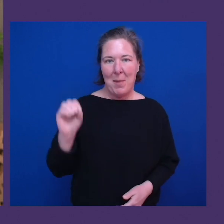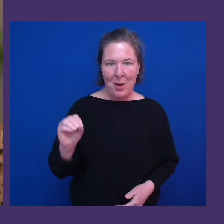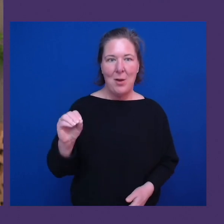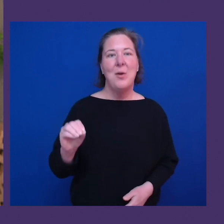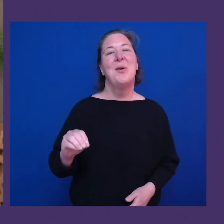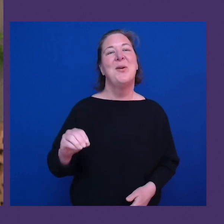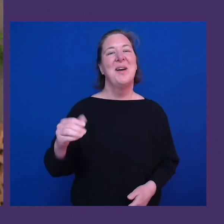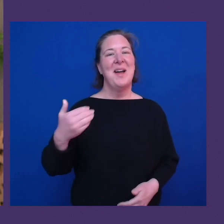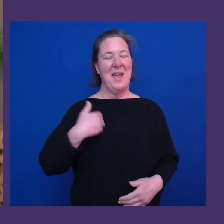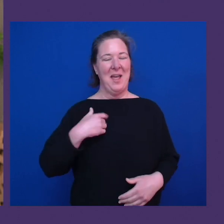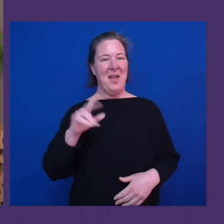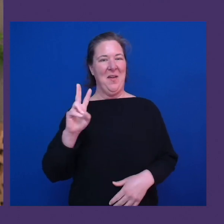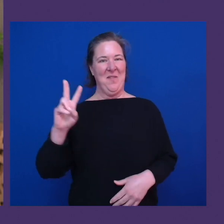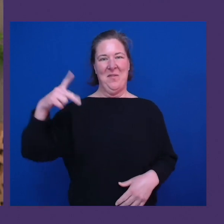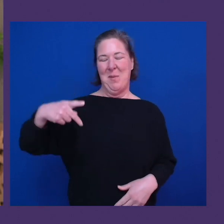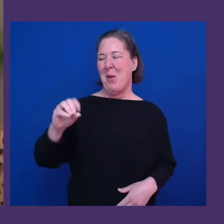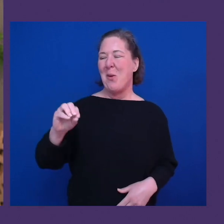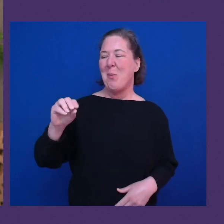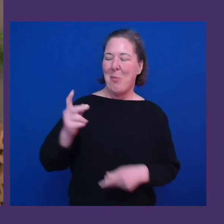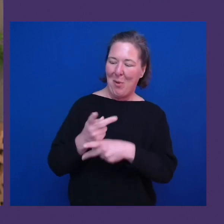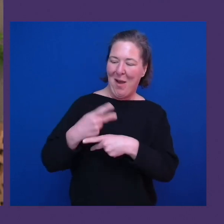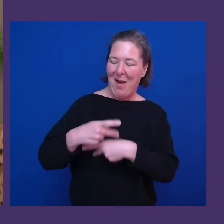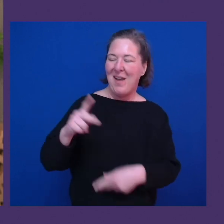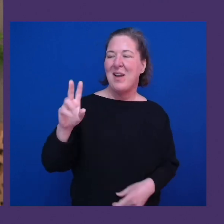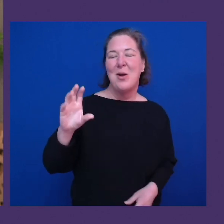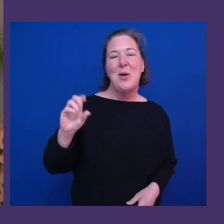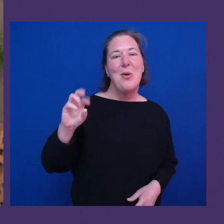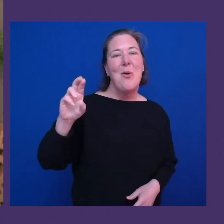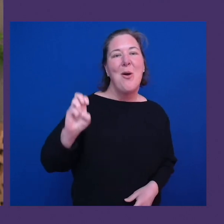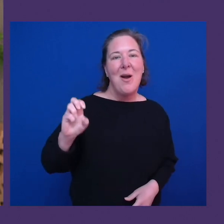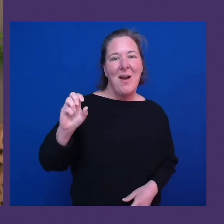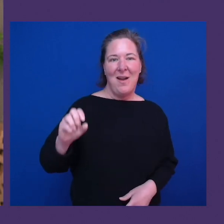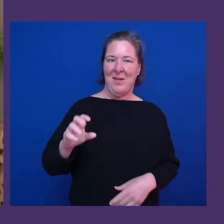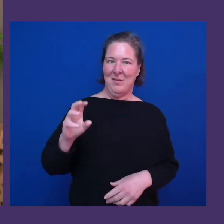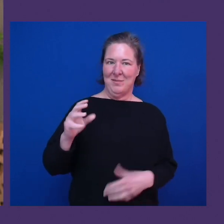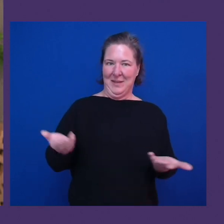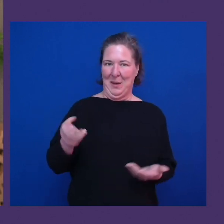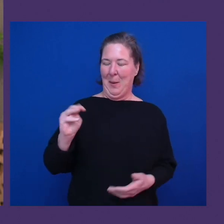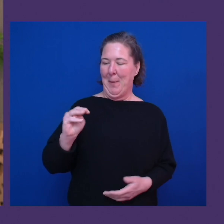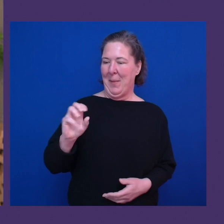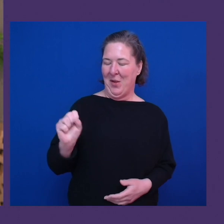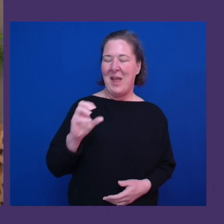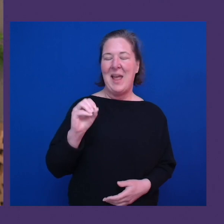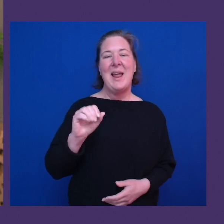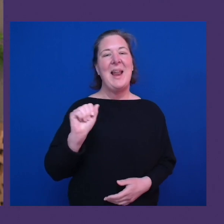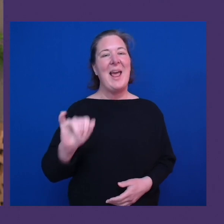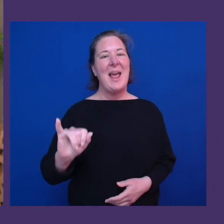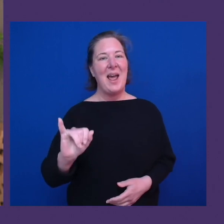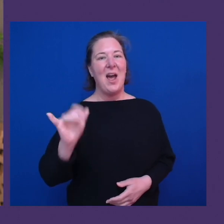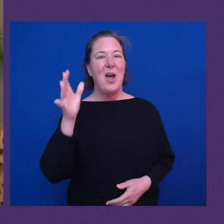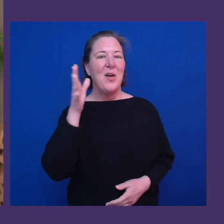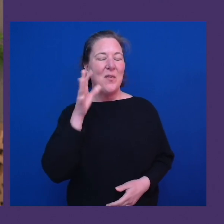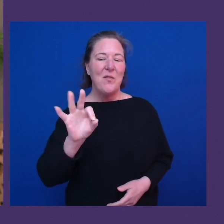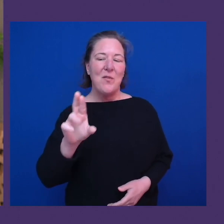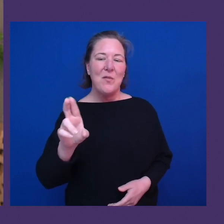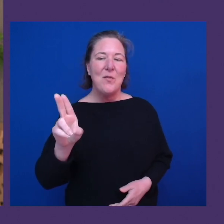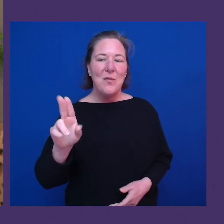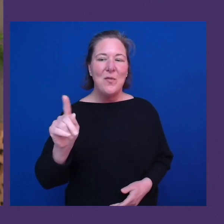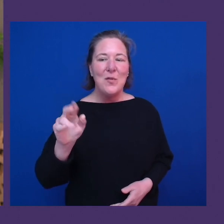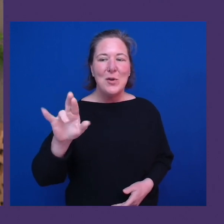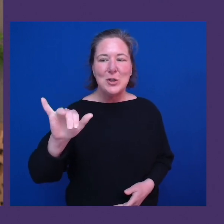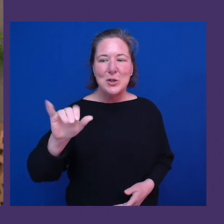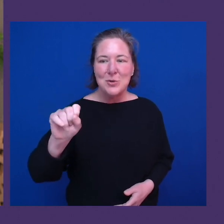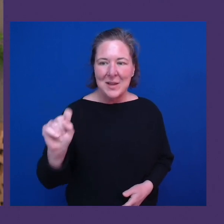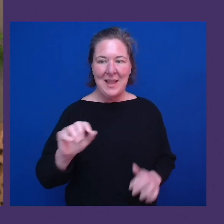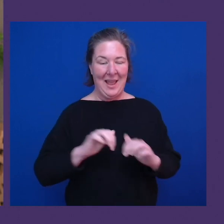Products of Core AI at Microsoft and AI Futurist. And today we're going to look at how these new breakthroughs